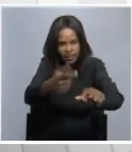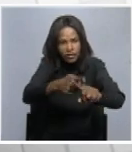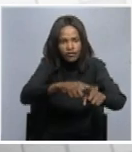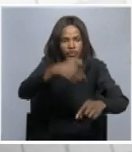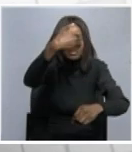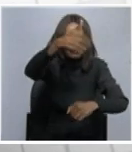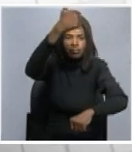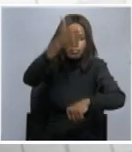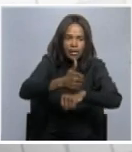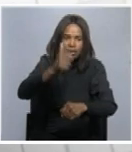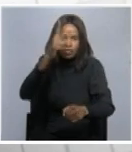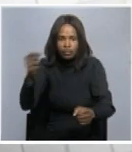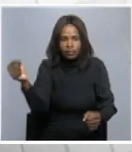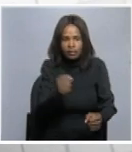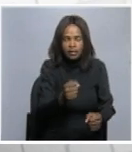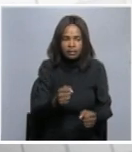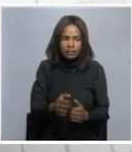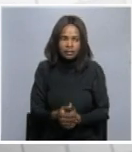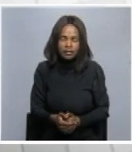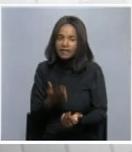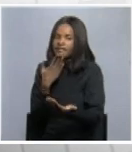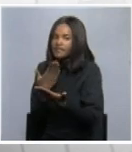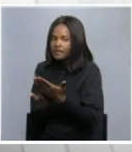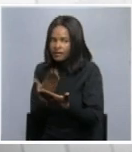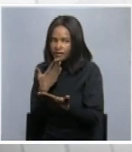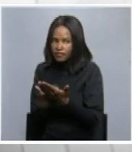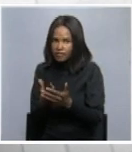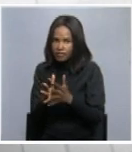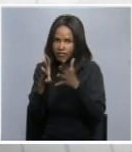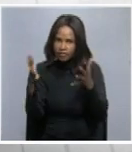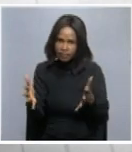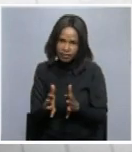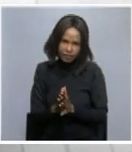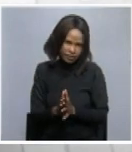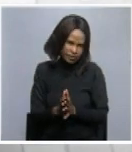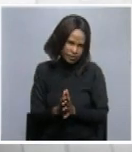much for joining us this evening and clarifying some of the issues around this matter. Thank you for joining us, sir.